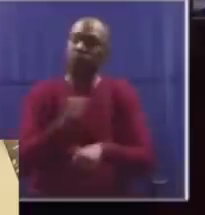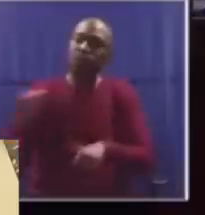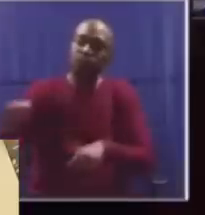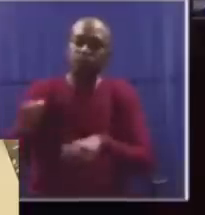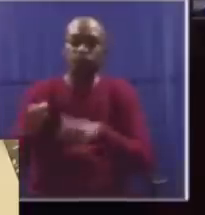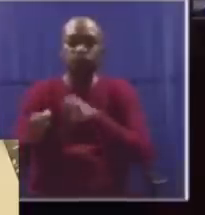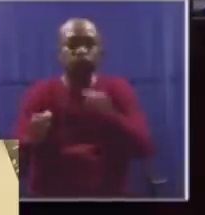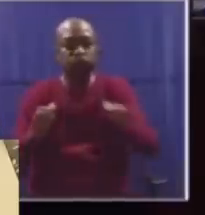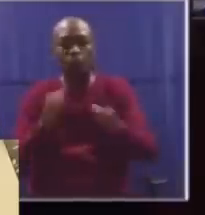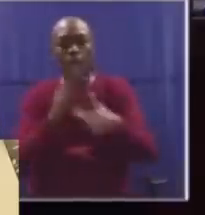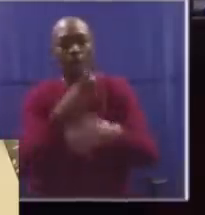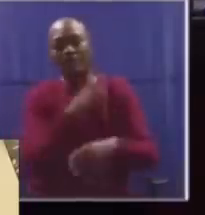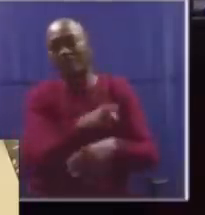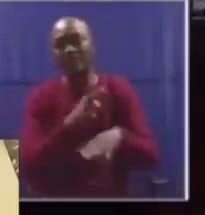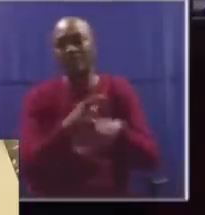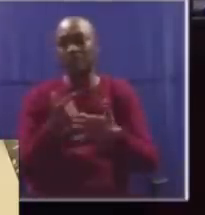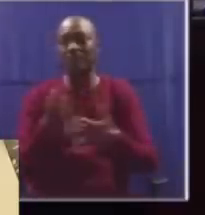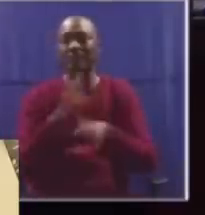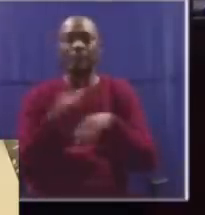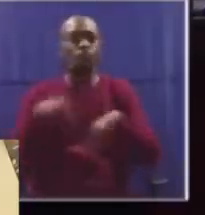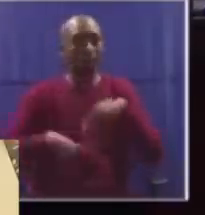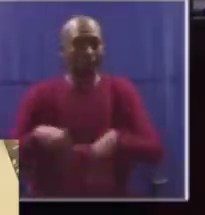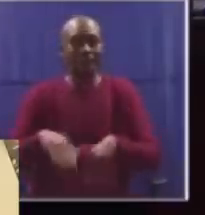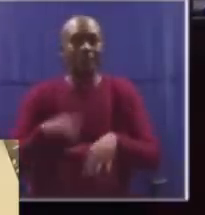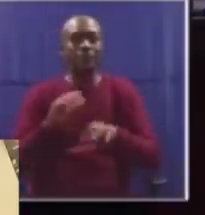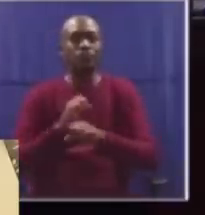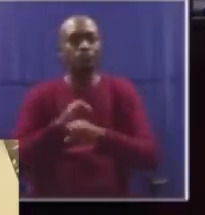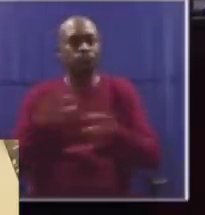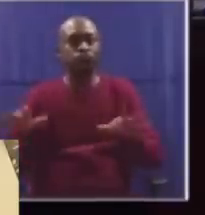has caused and now immortalized